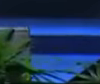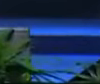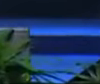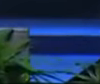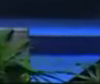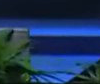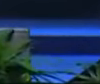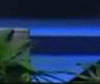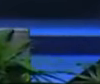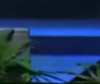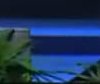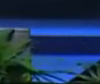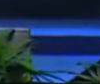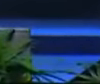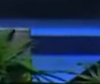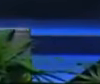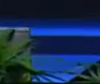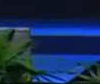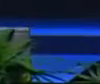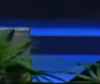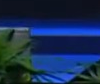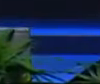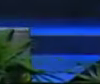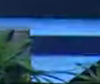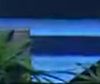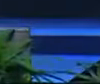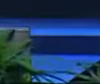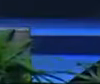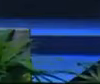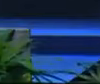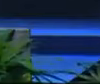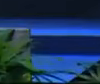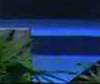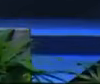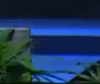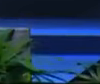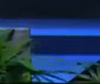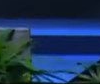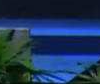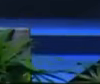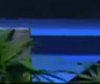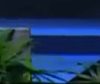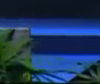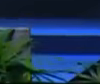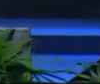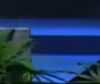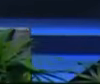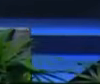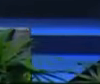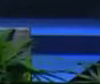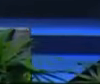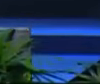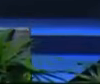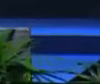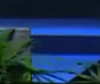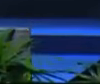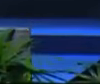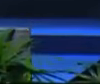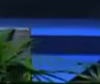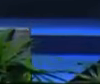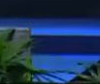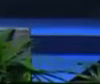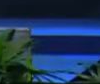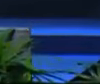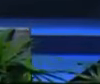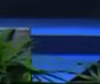Samuel looked at him and said, go up and I will tell you what is in your heart. And he